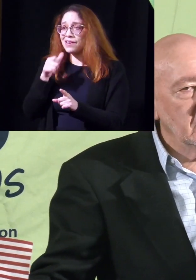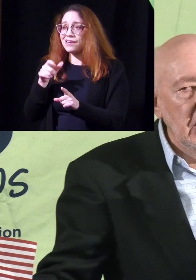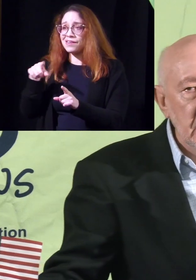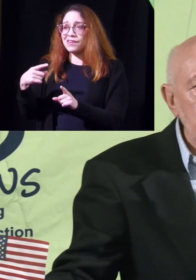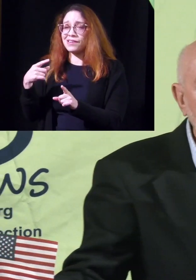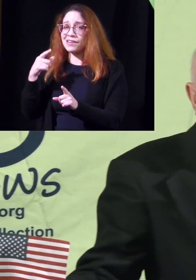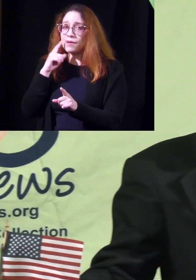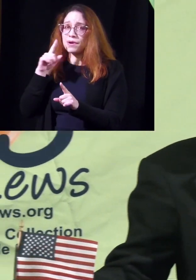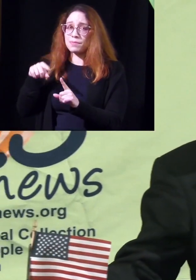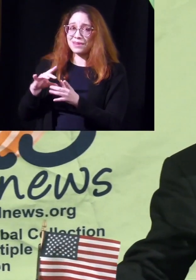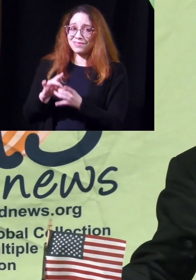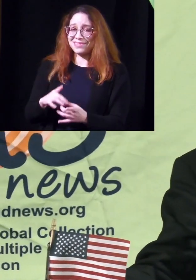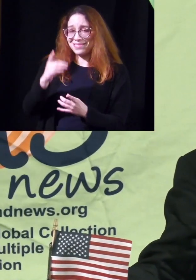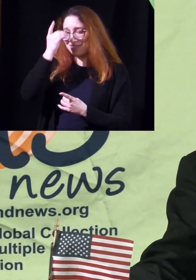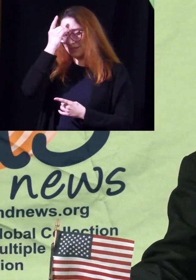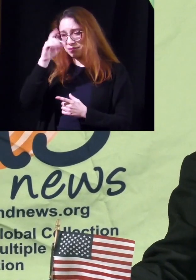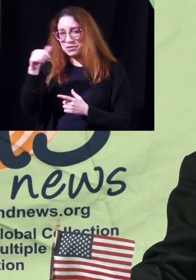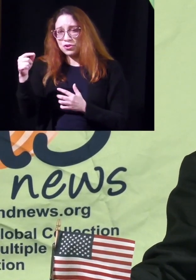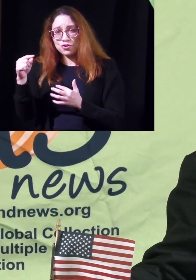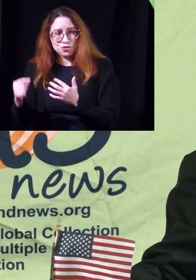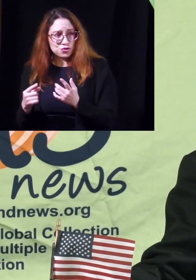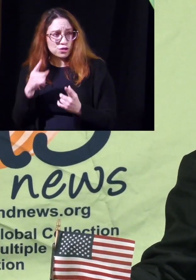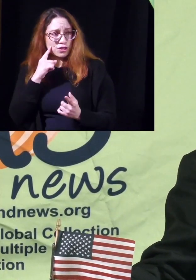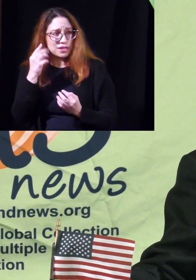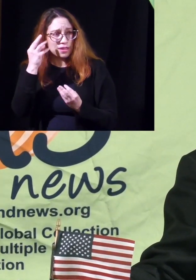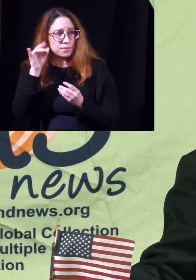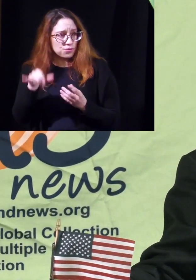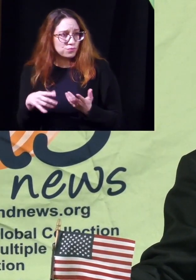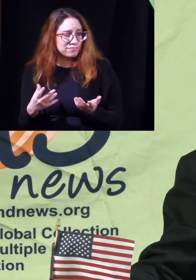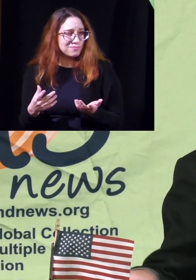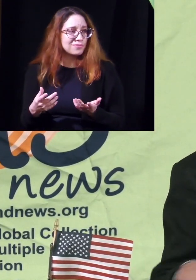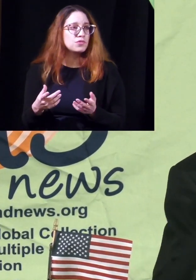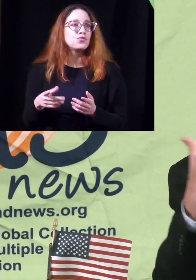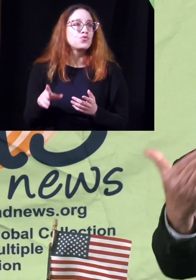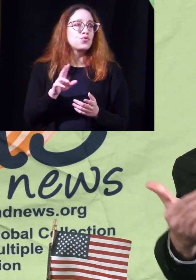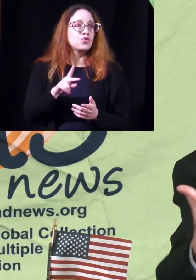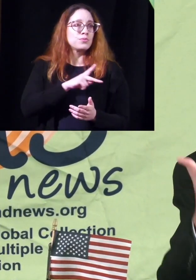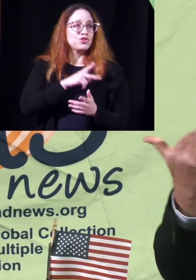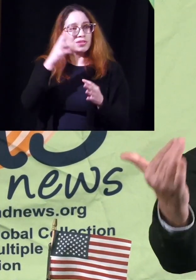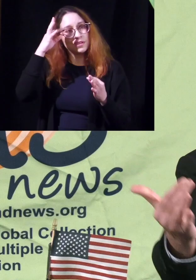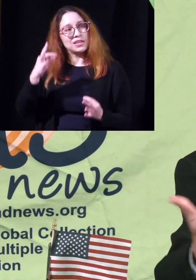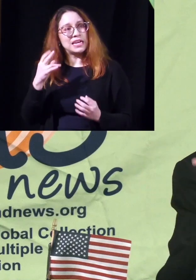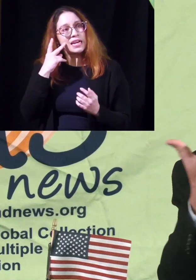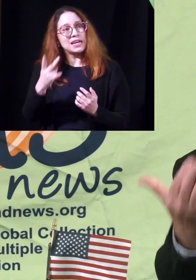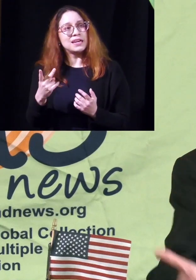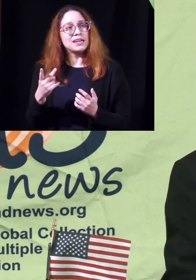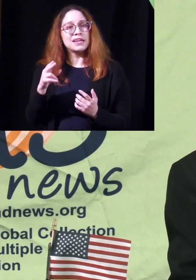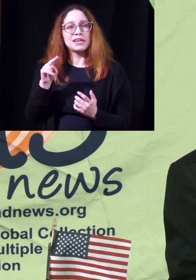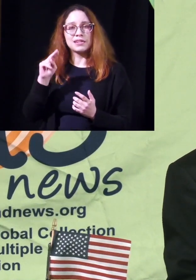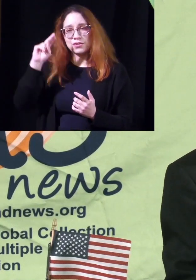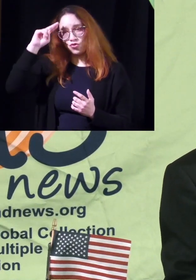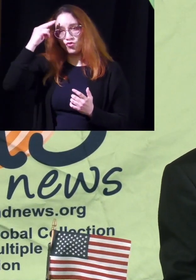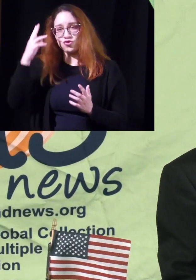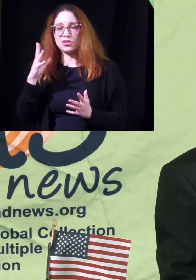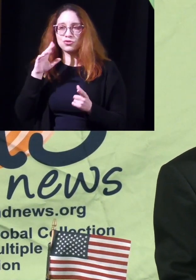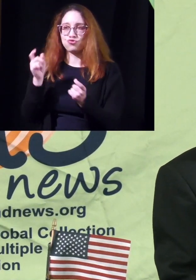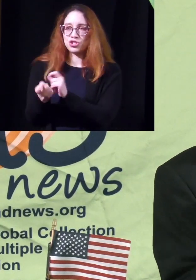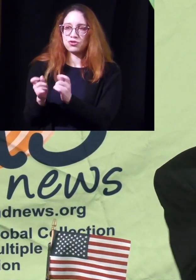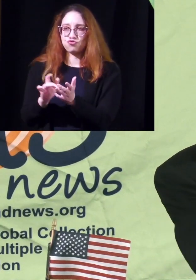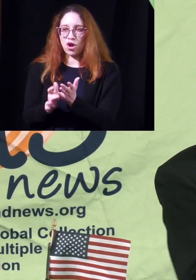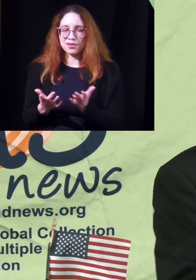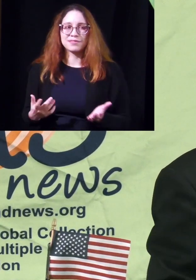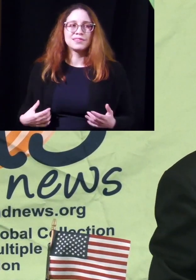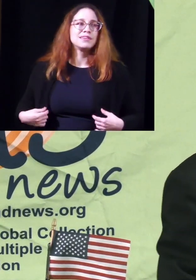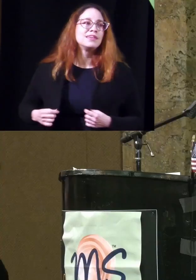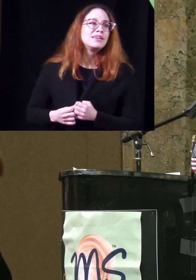down my disease. Is there something else we should consider? And it'd be a very personal decision you would look at with your neurologist to switch the drug. So